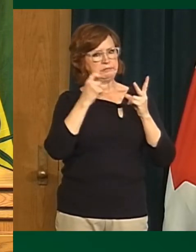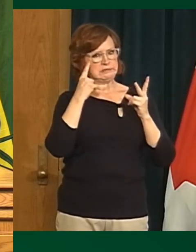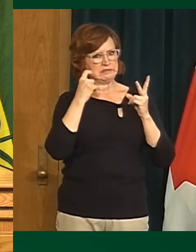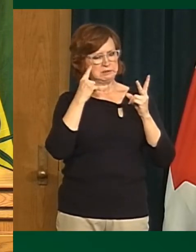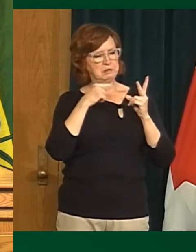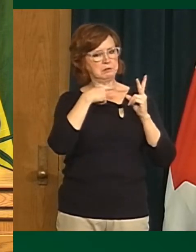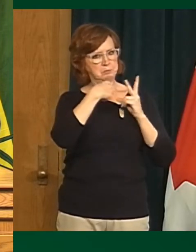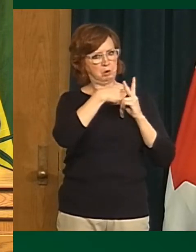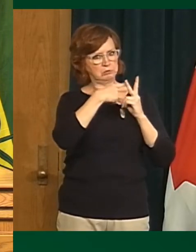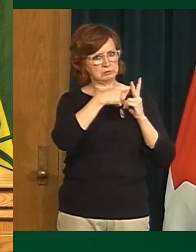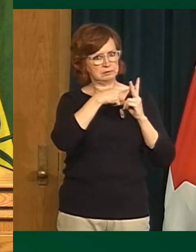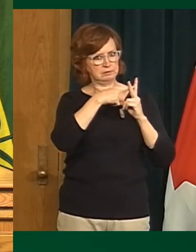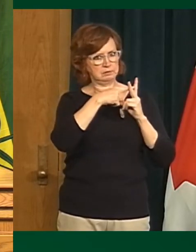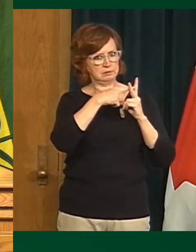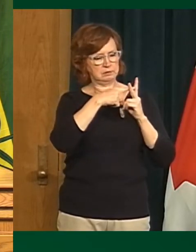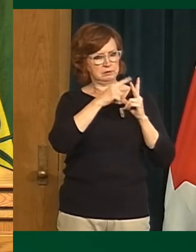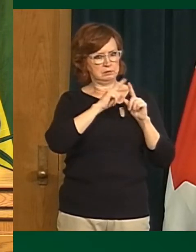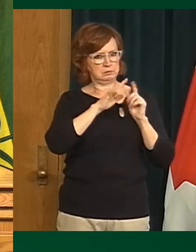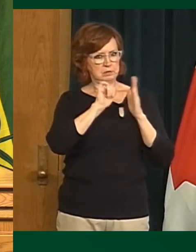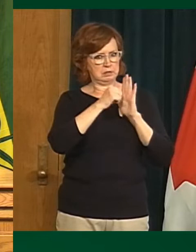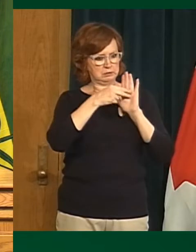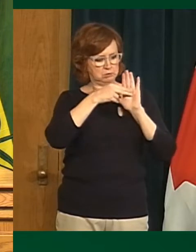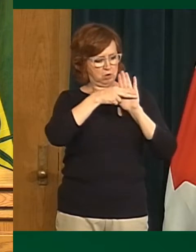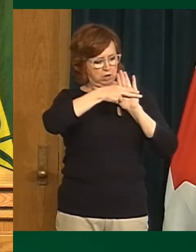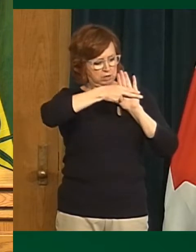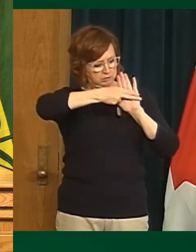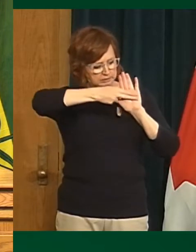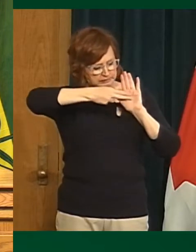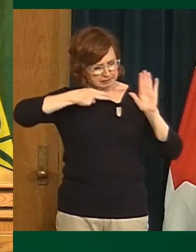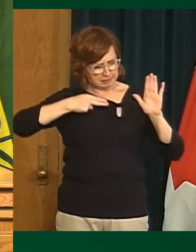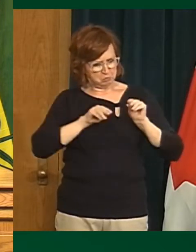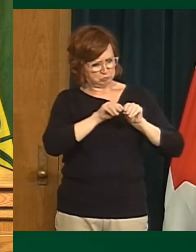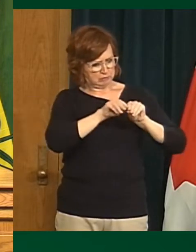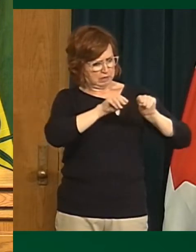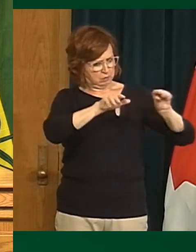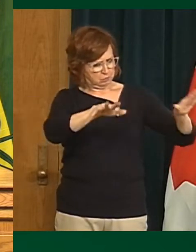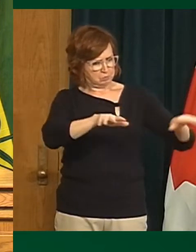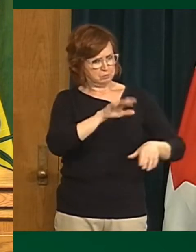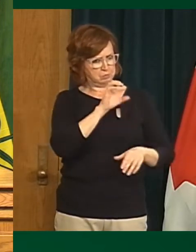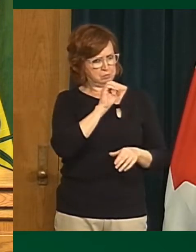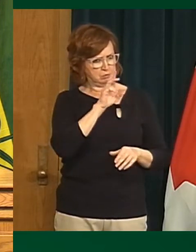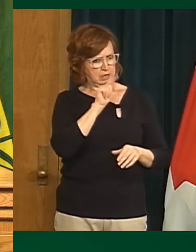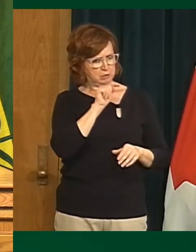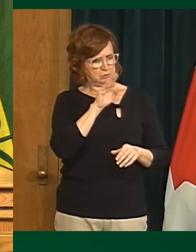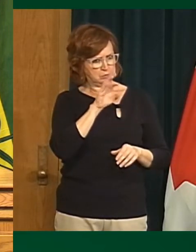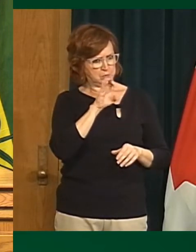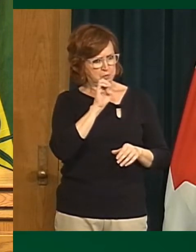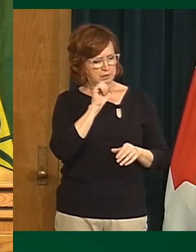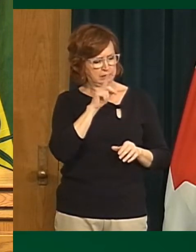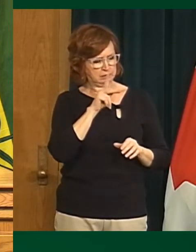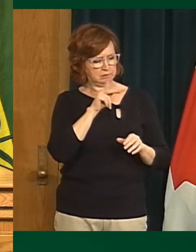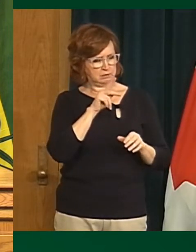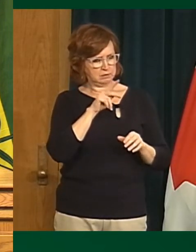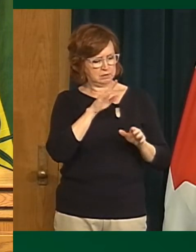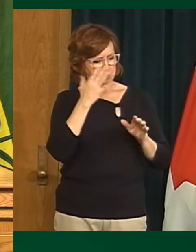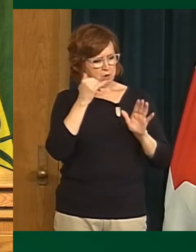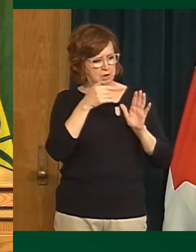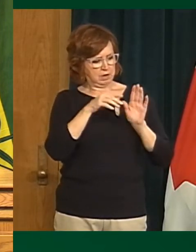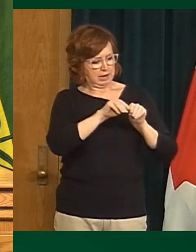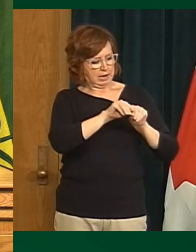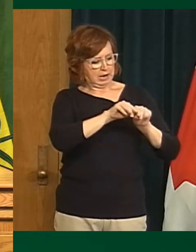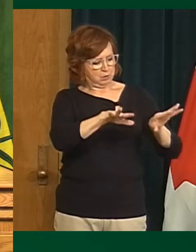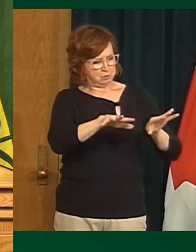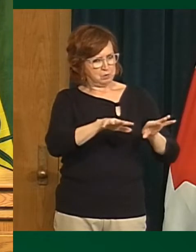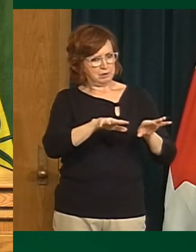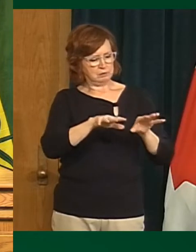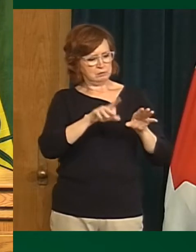outbreak investigation, I guess? I think we do get tied up in some of the semantics, but I think